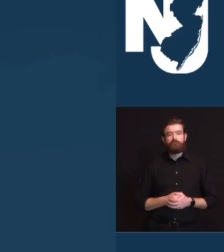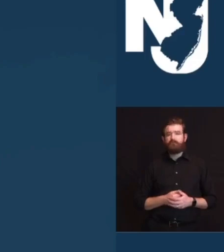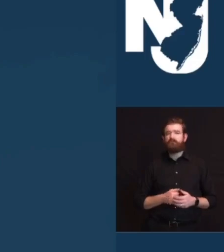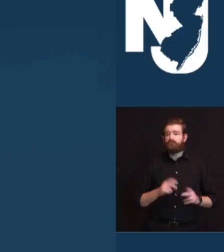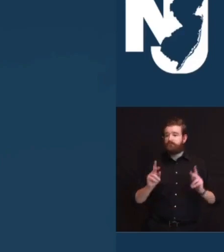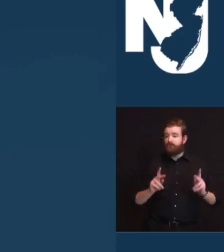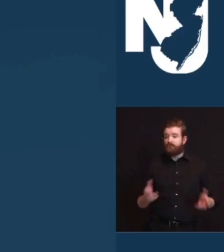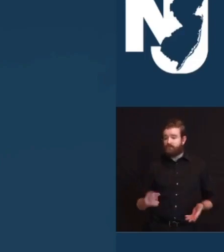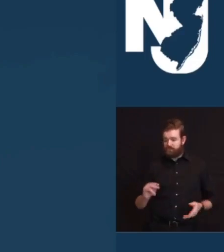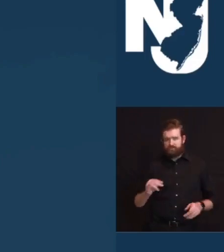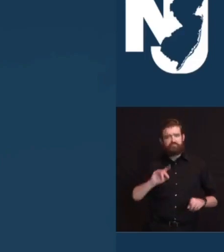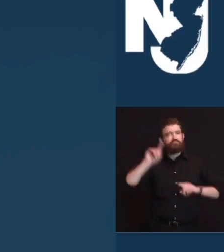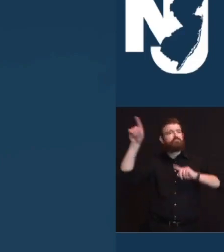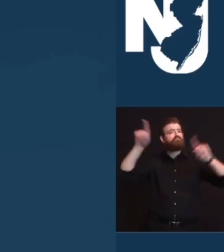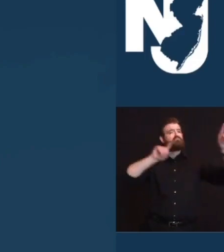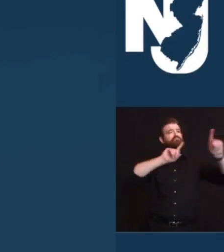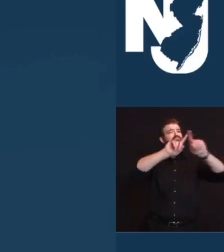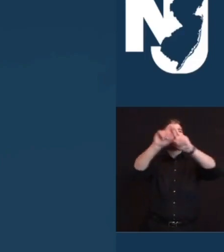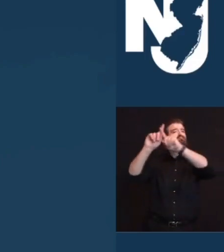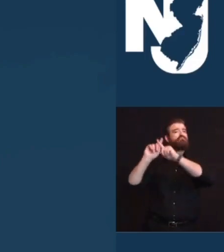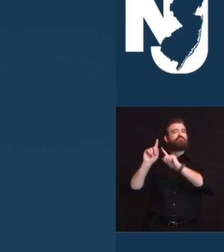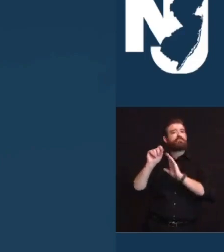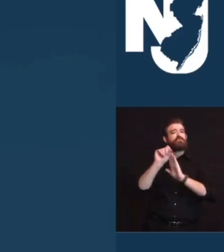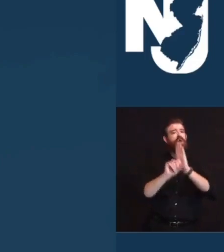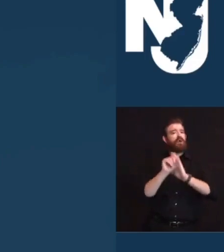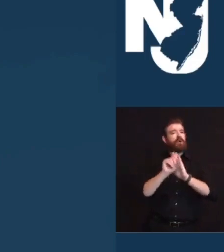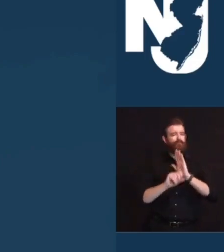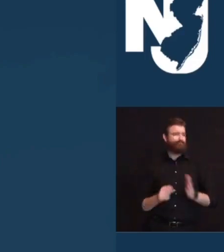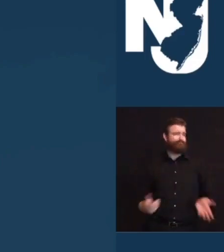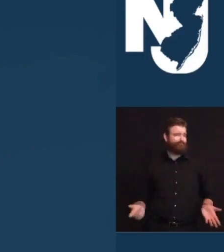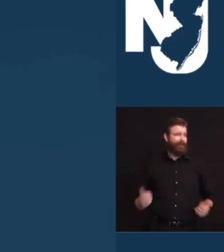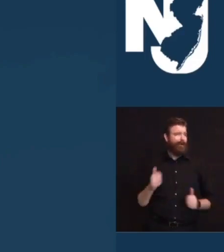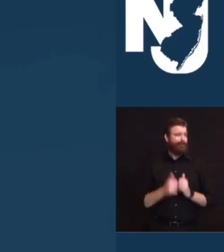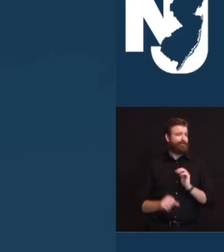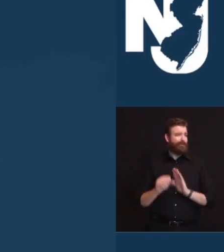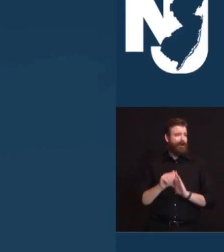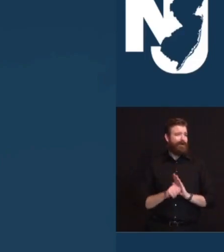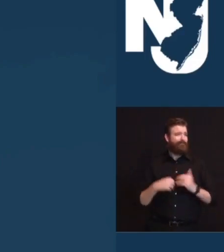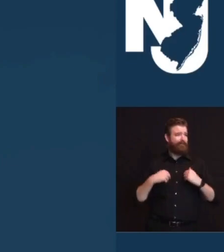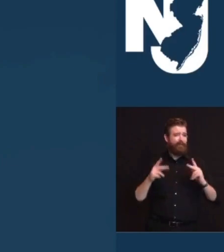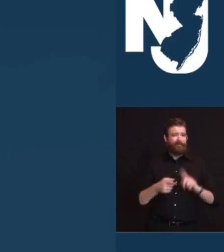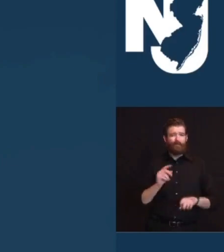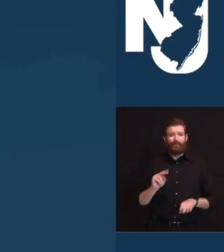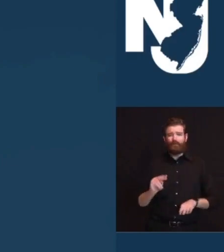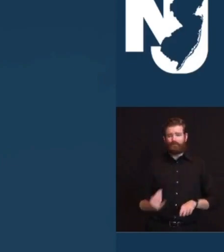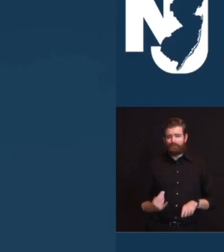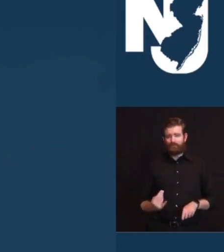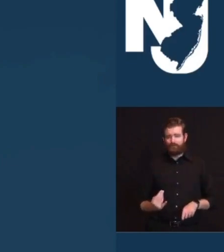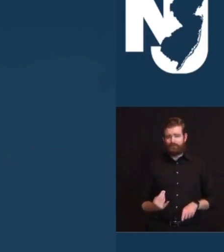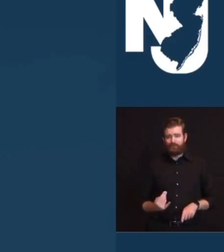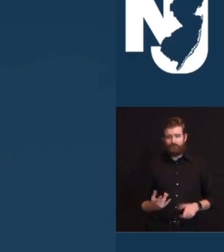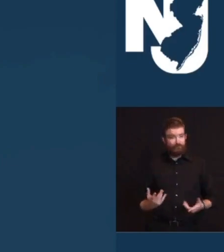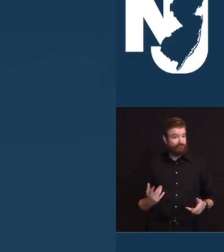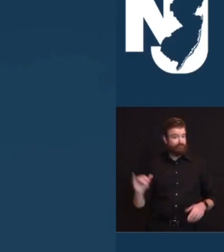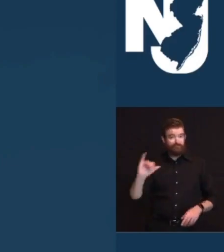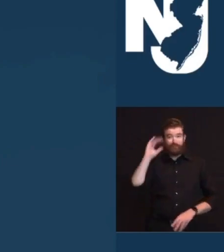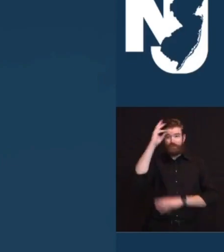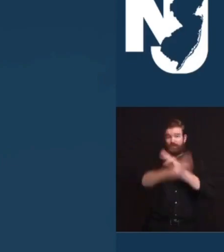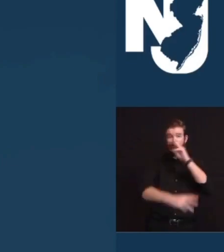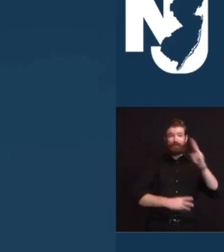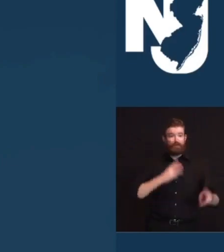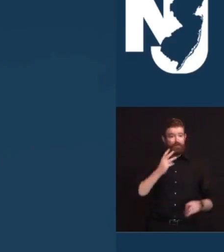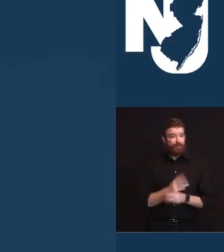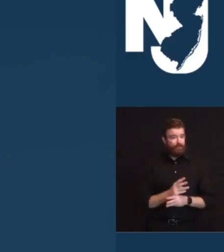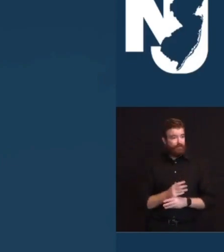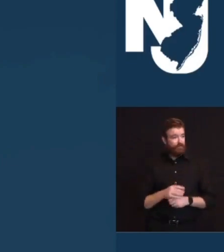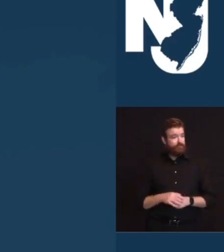Jerseyans literally in every state and territory and every country in the world. And I know Chase loved his hometown, and it loved him